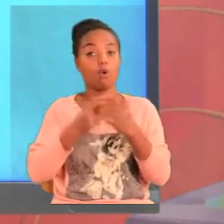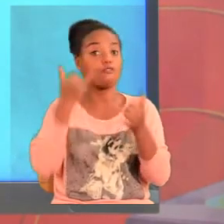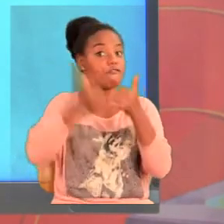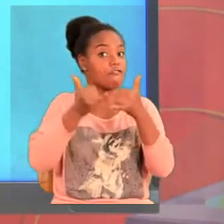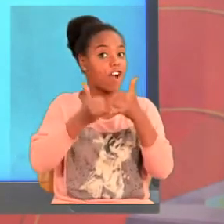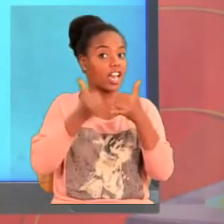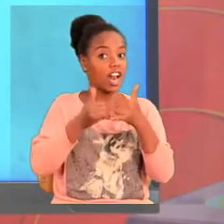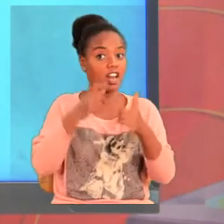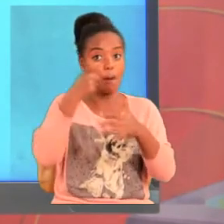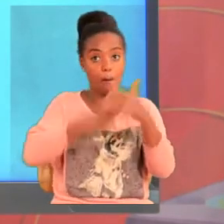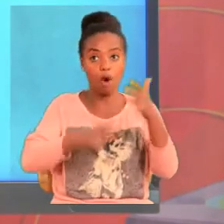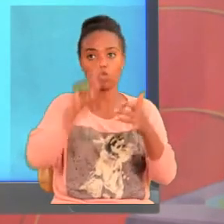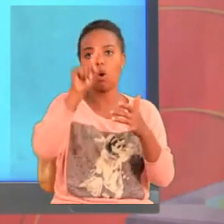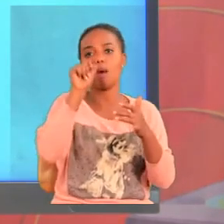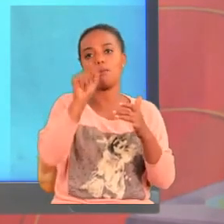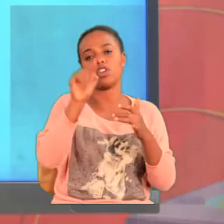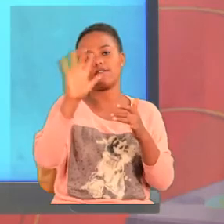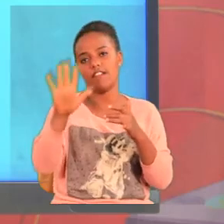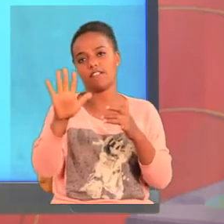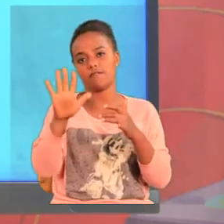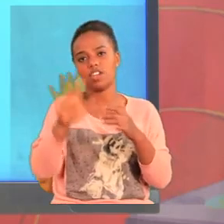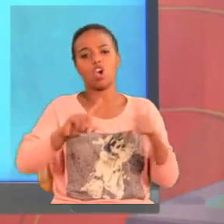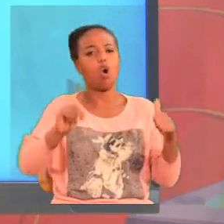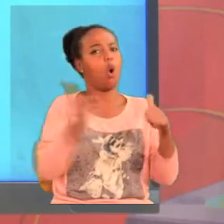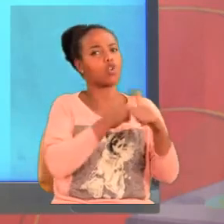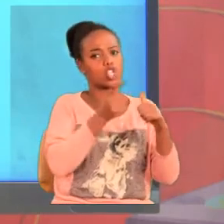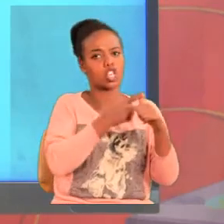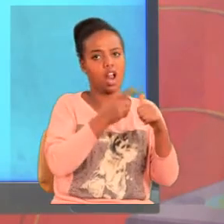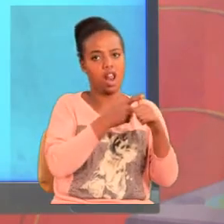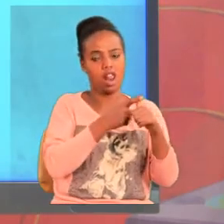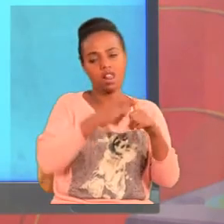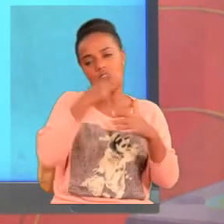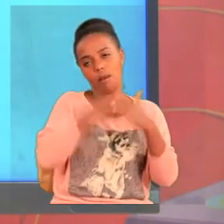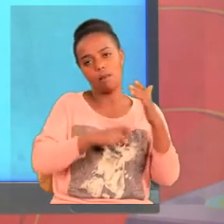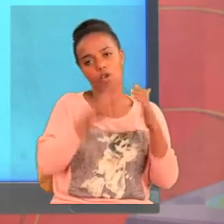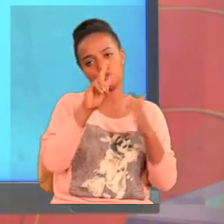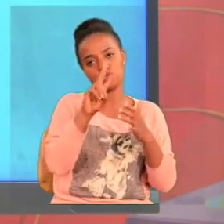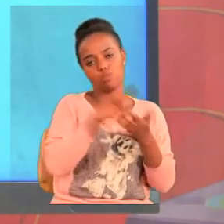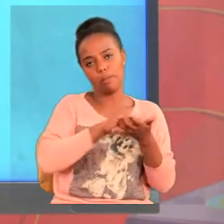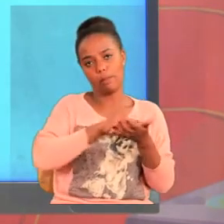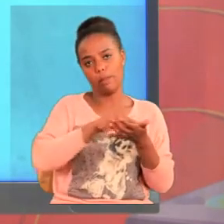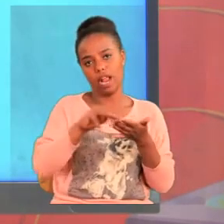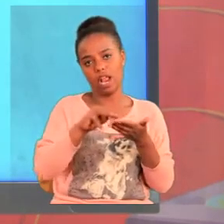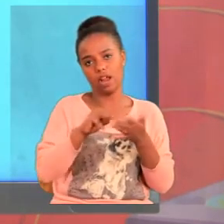amount minus the original amount is 2. So you will have this one.